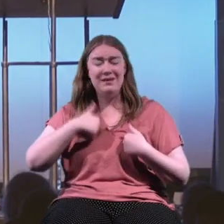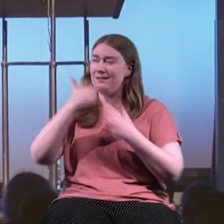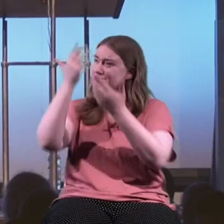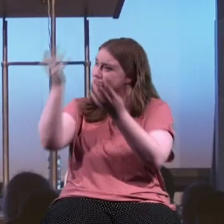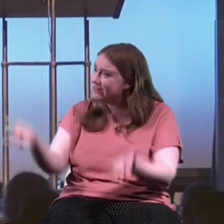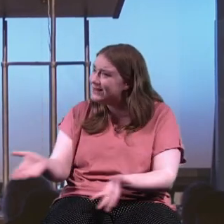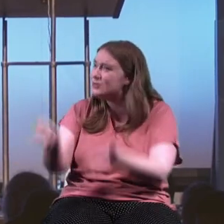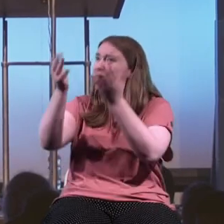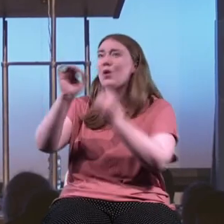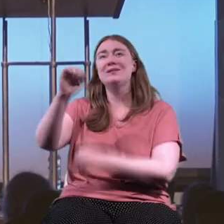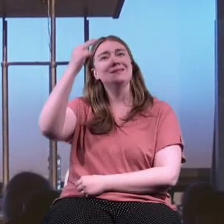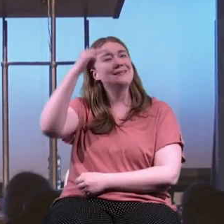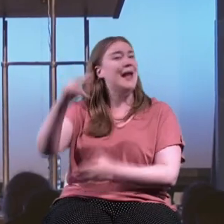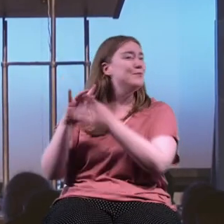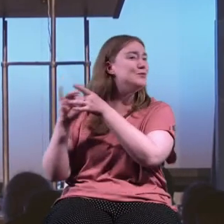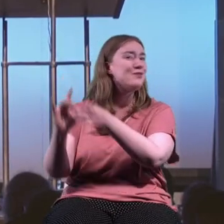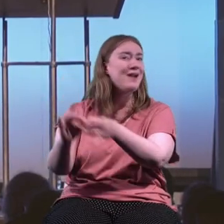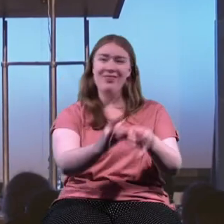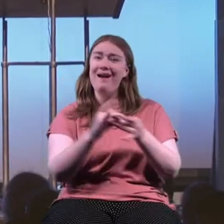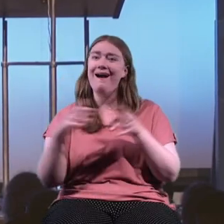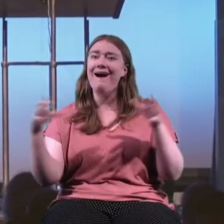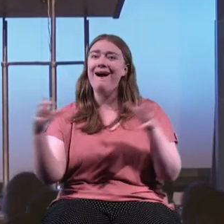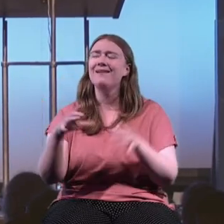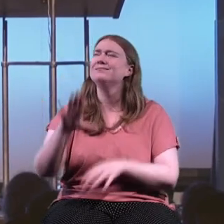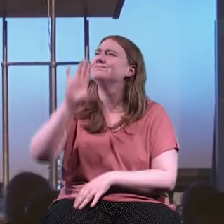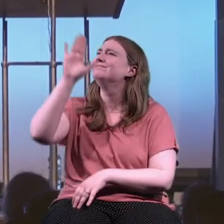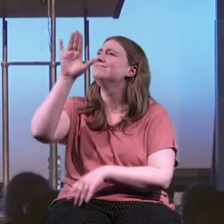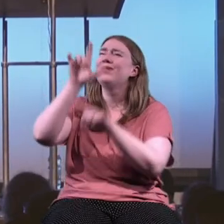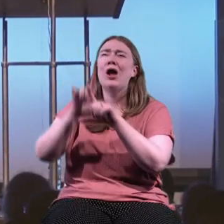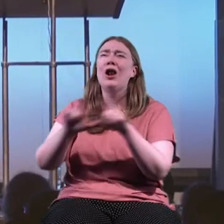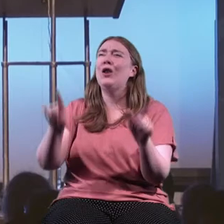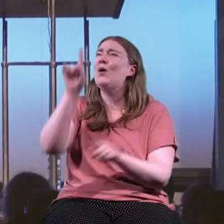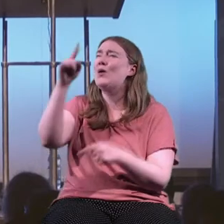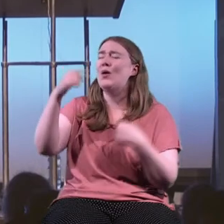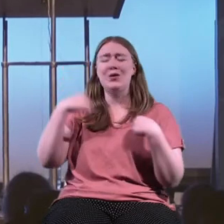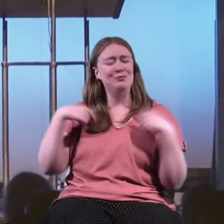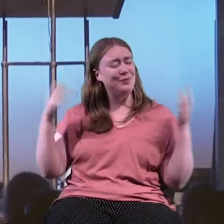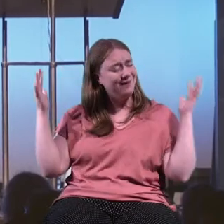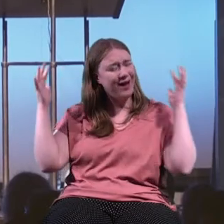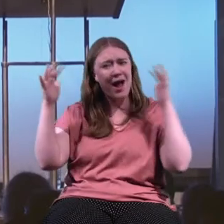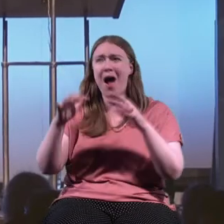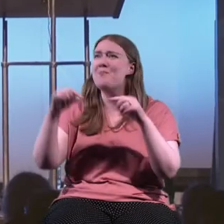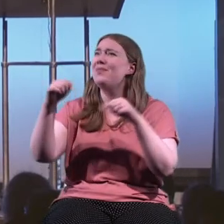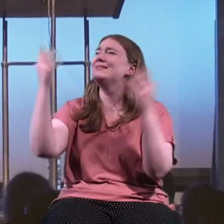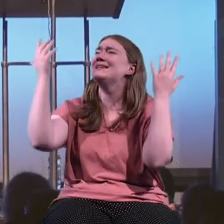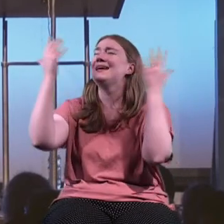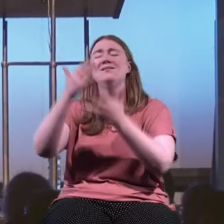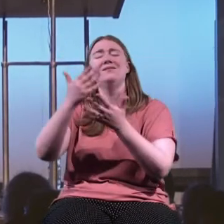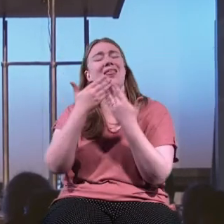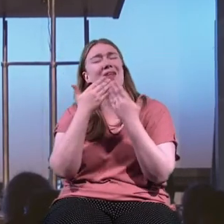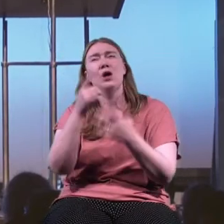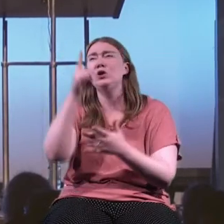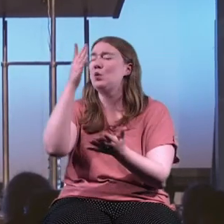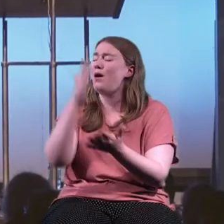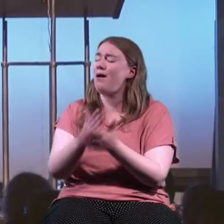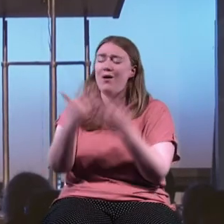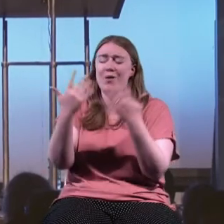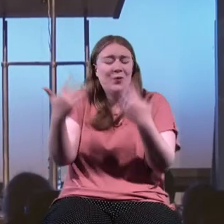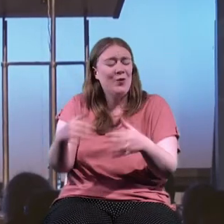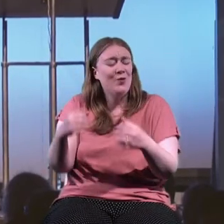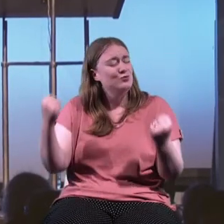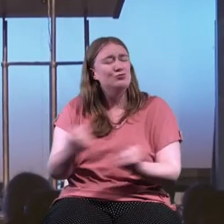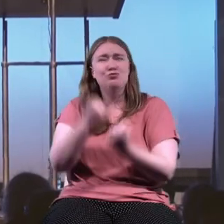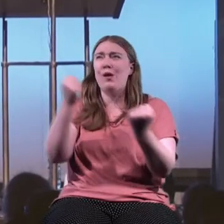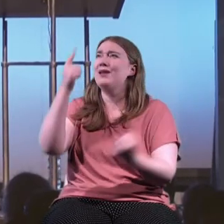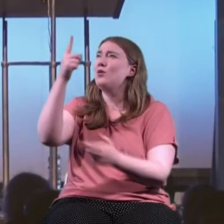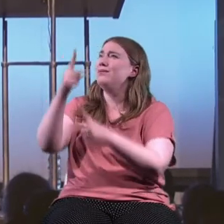name together. Lord God, we come to you this evening and we thank you that you are our great God. You care